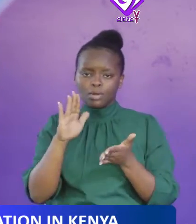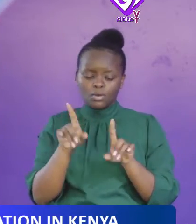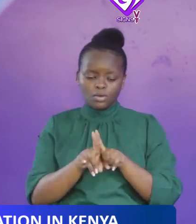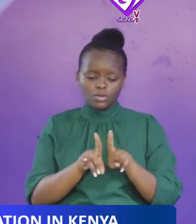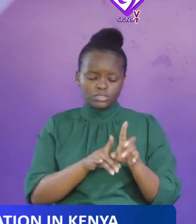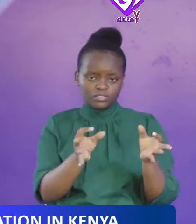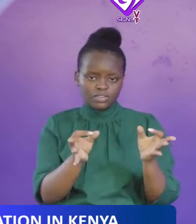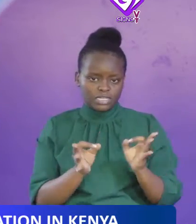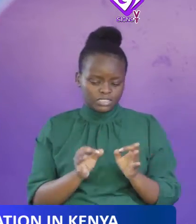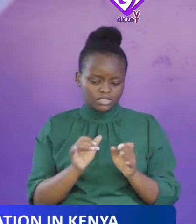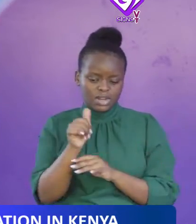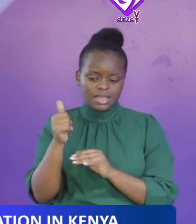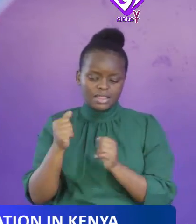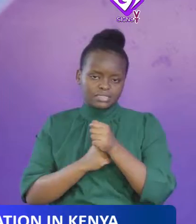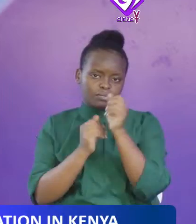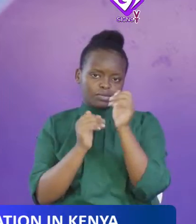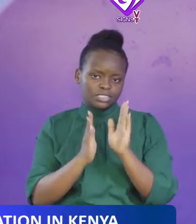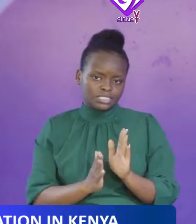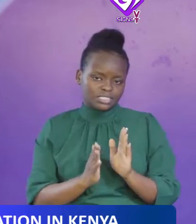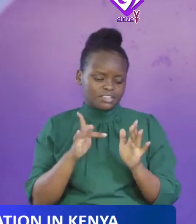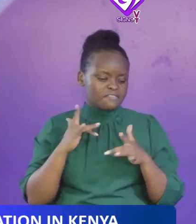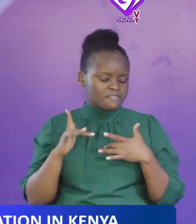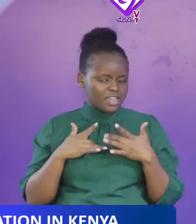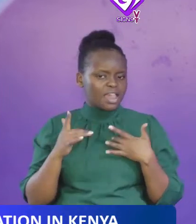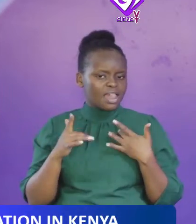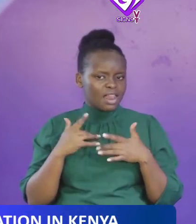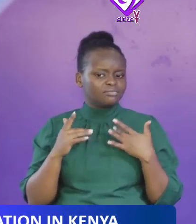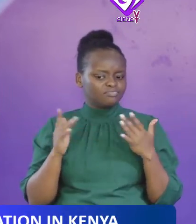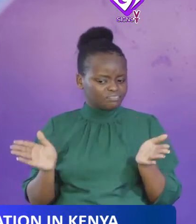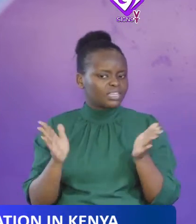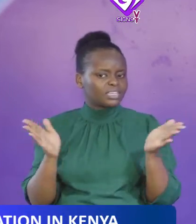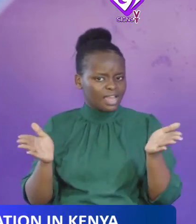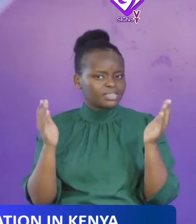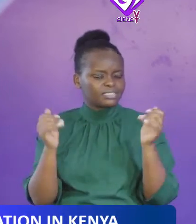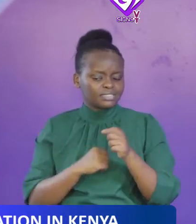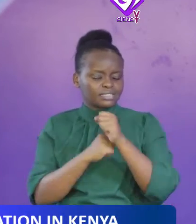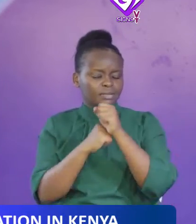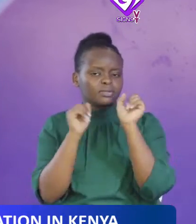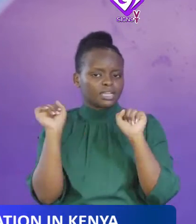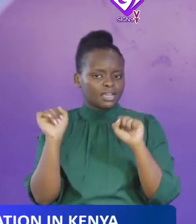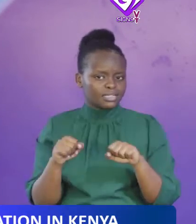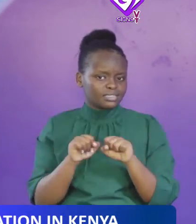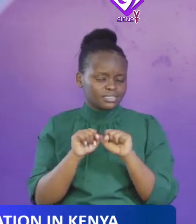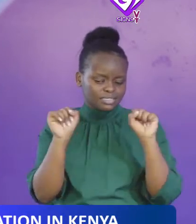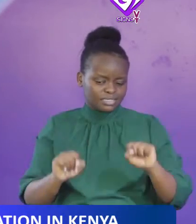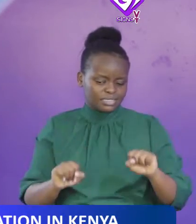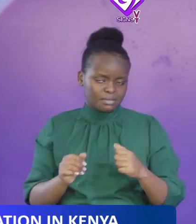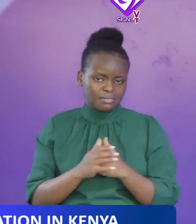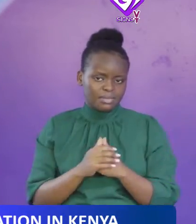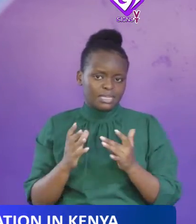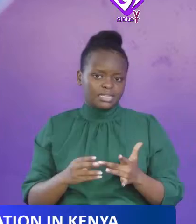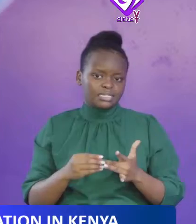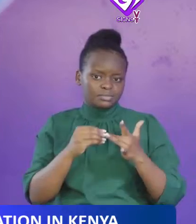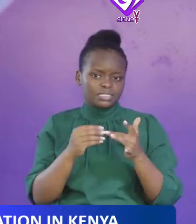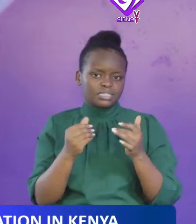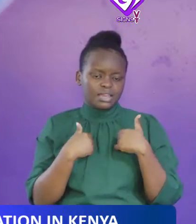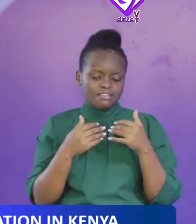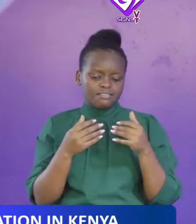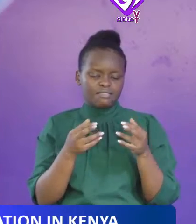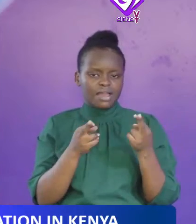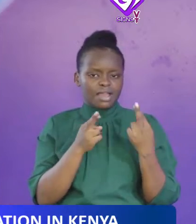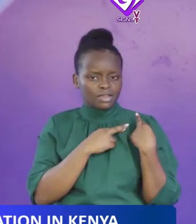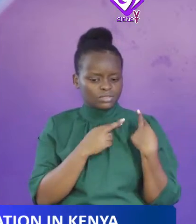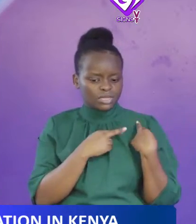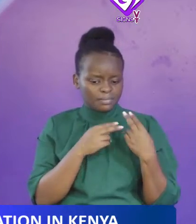and other sponsors would feel encouraged, and they would support the system, and especially where there's accountability. So it